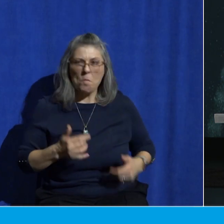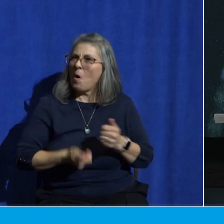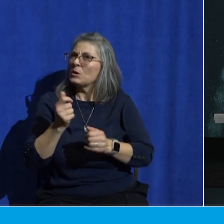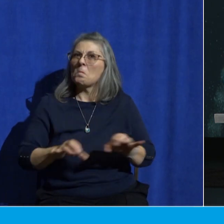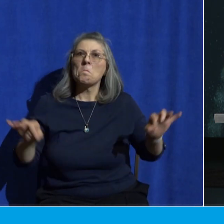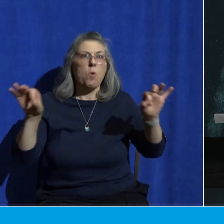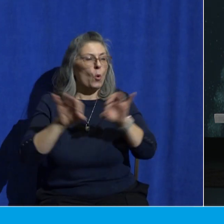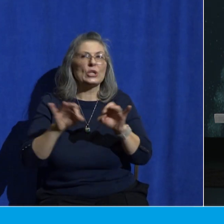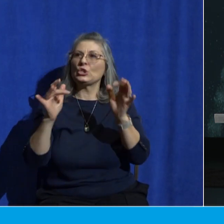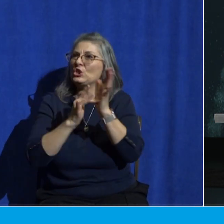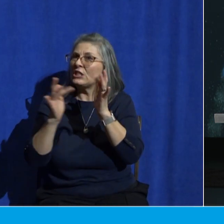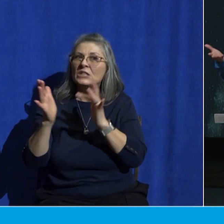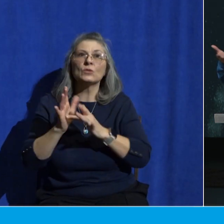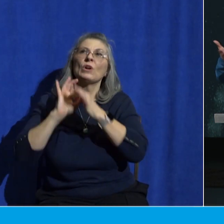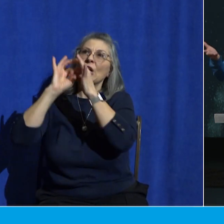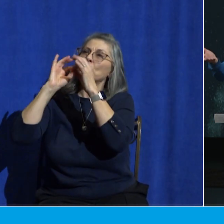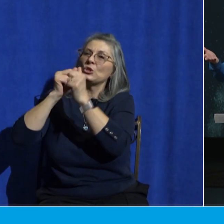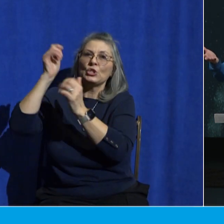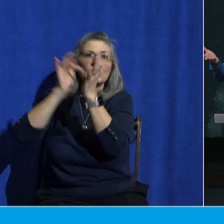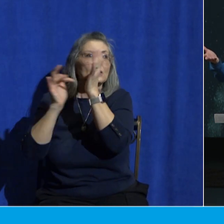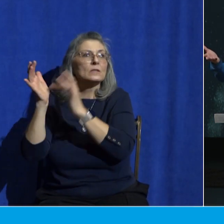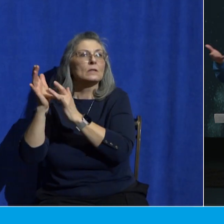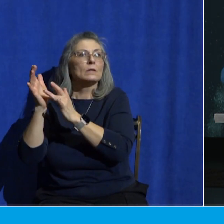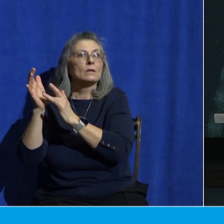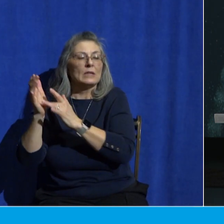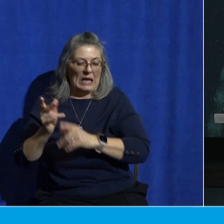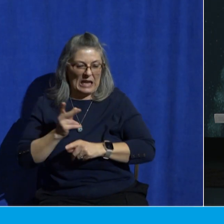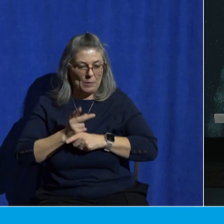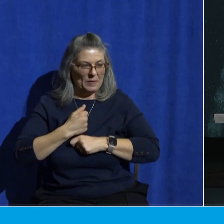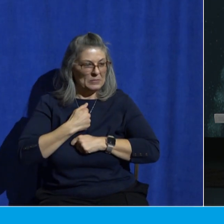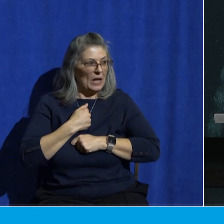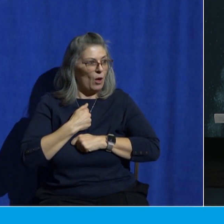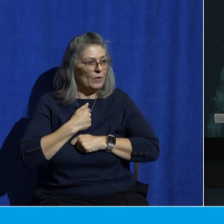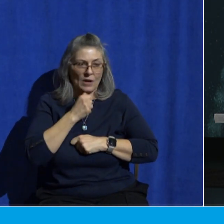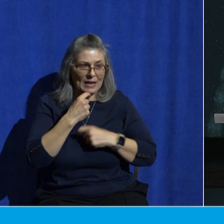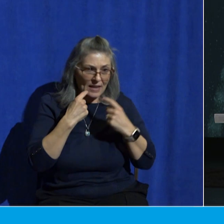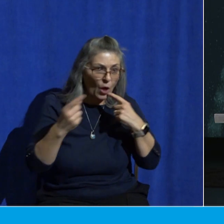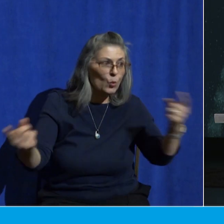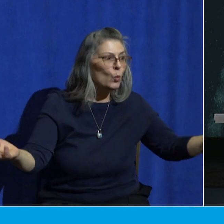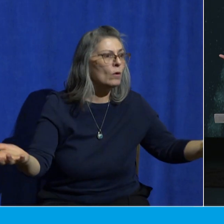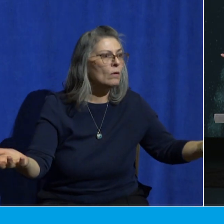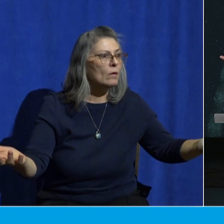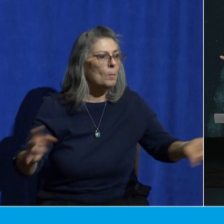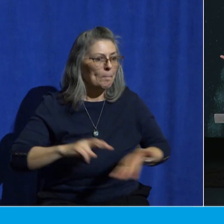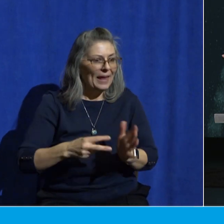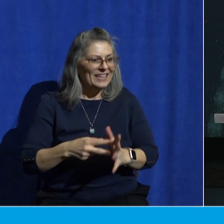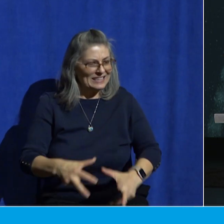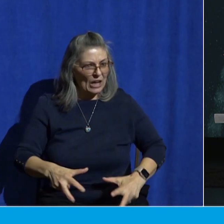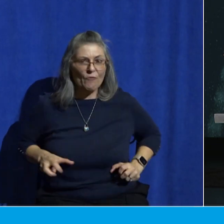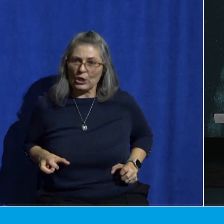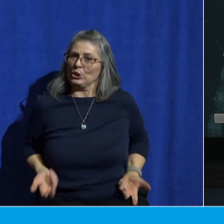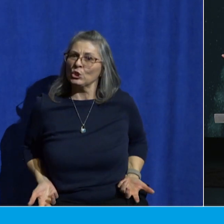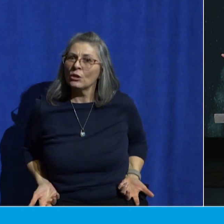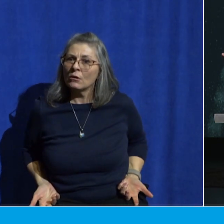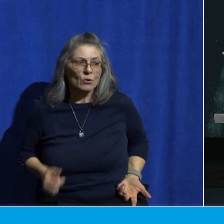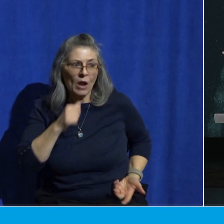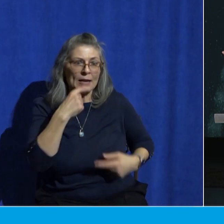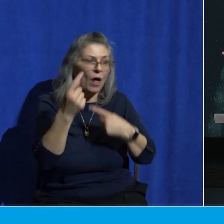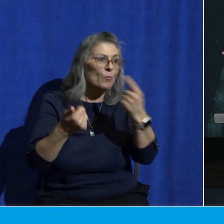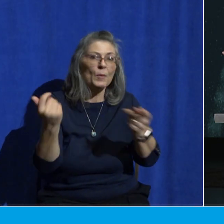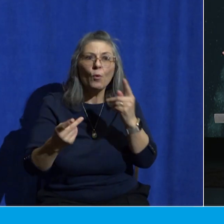if they're not willing to share that with you. If they know that your eternity is dependent on hearing and believing in